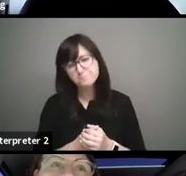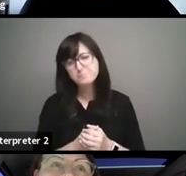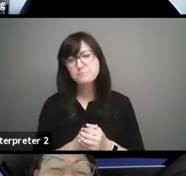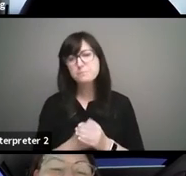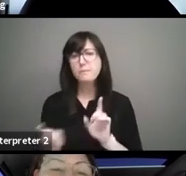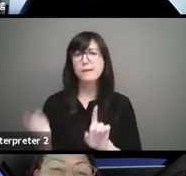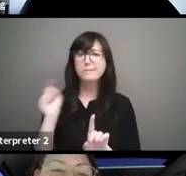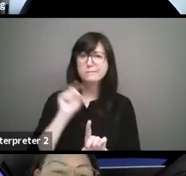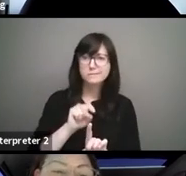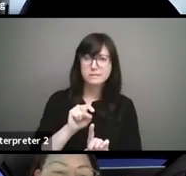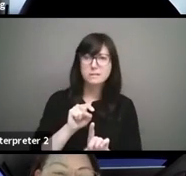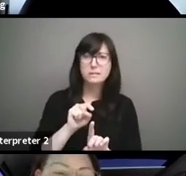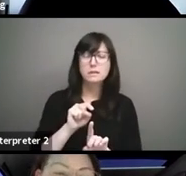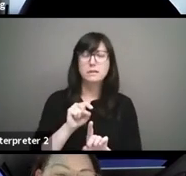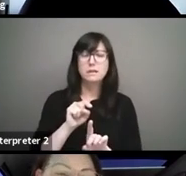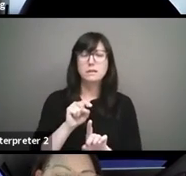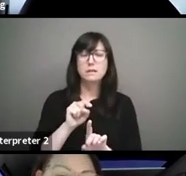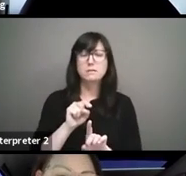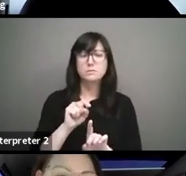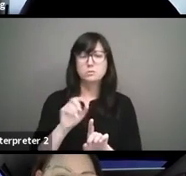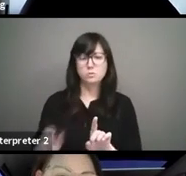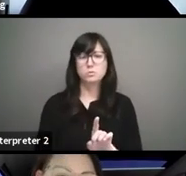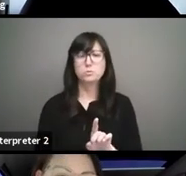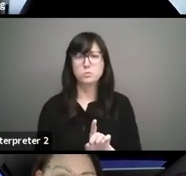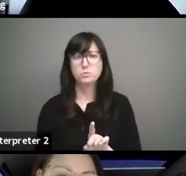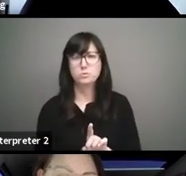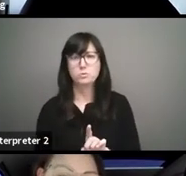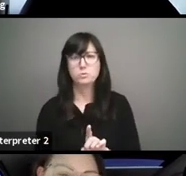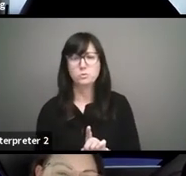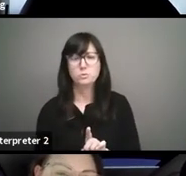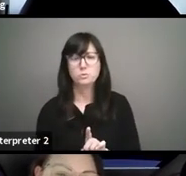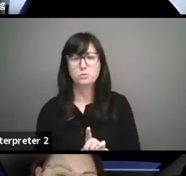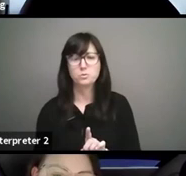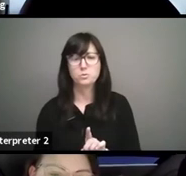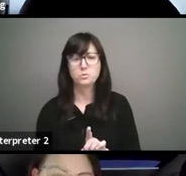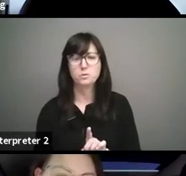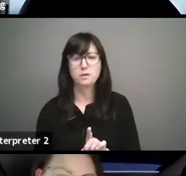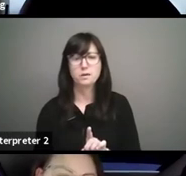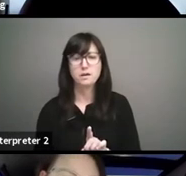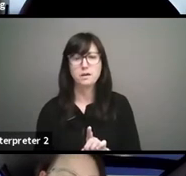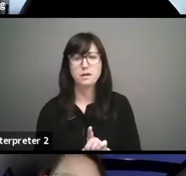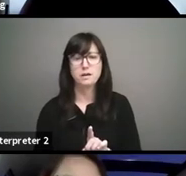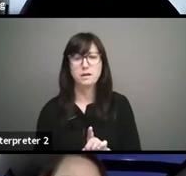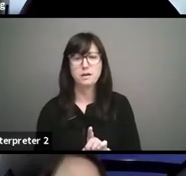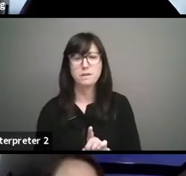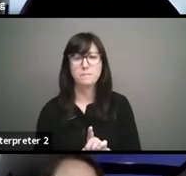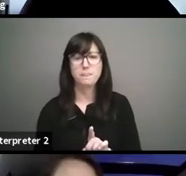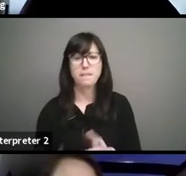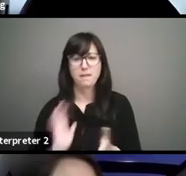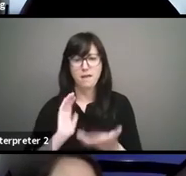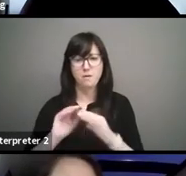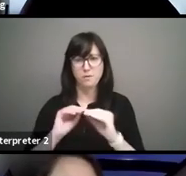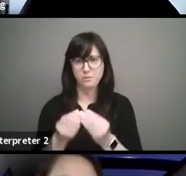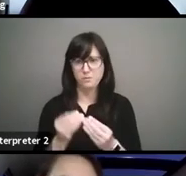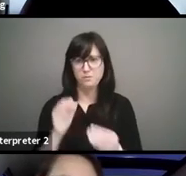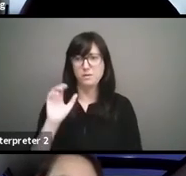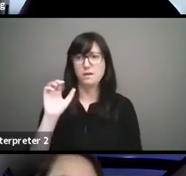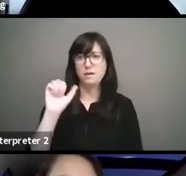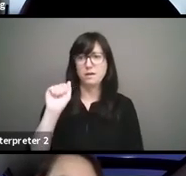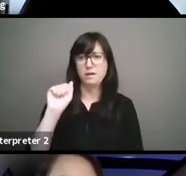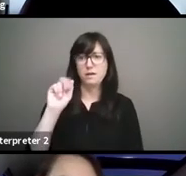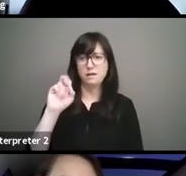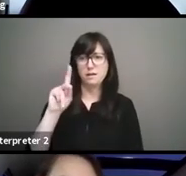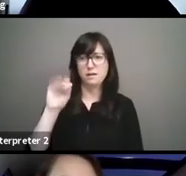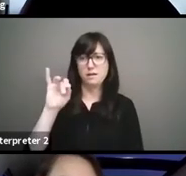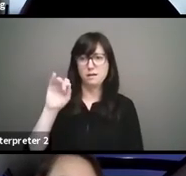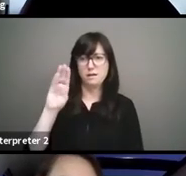Kavi Basic. So Kavi Basic, we're trying to help workers and like on a very frontline basic basis,